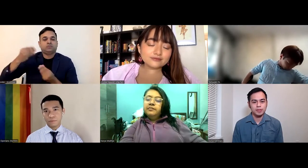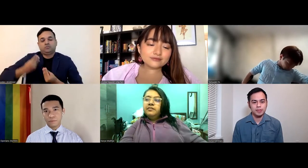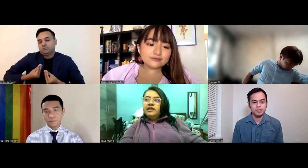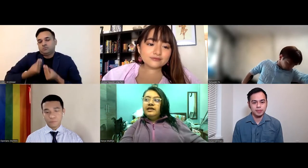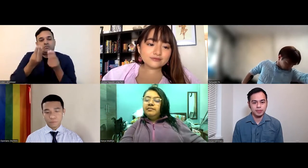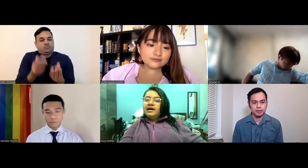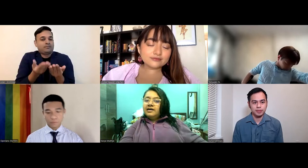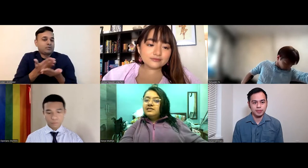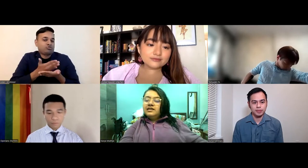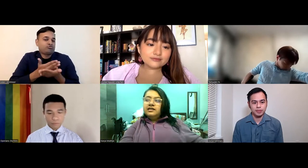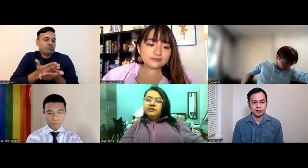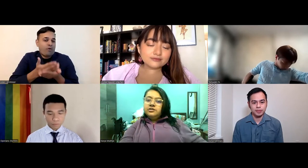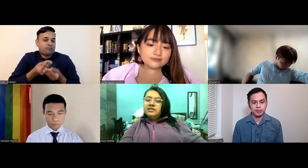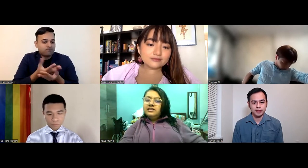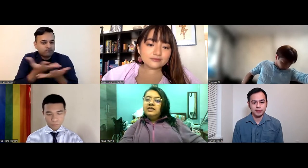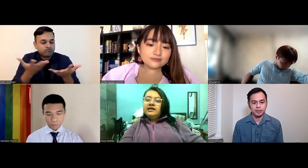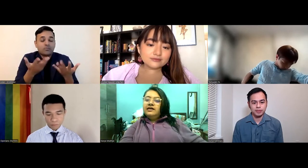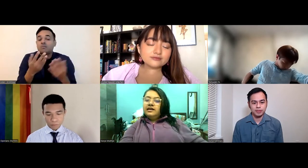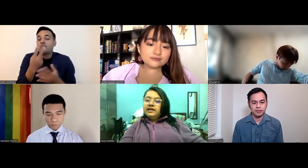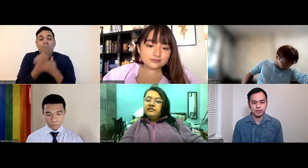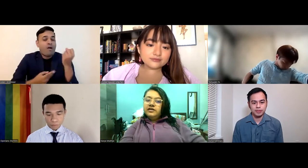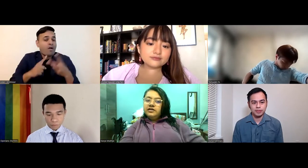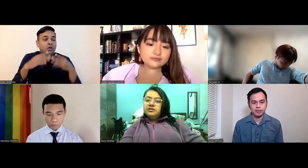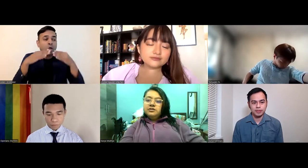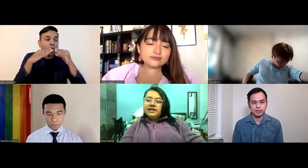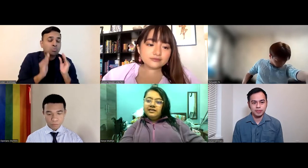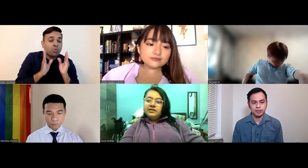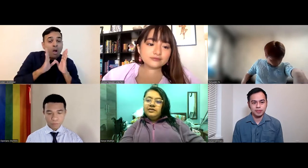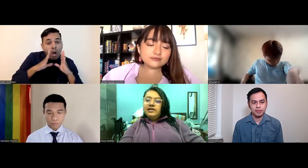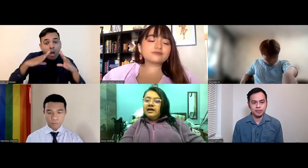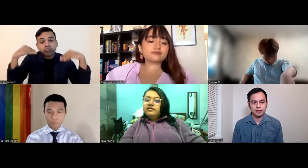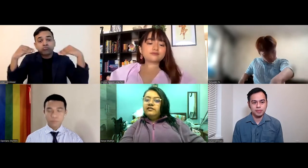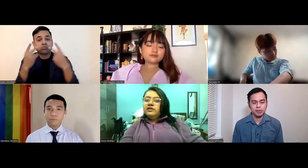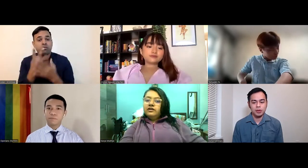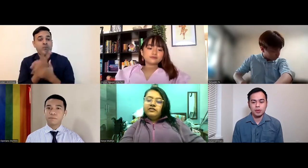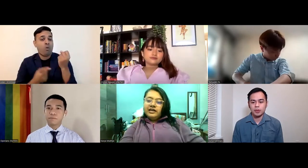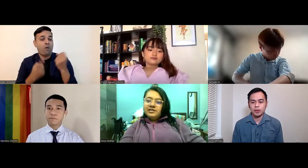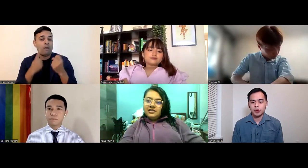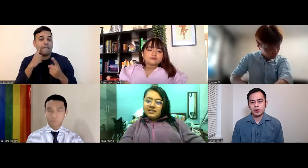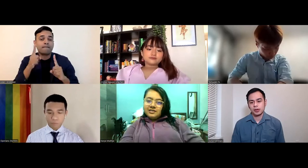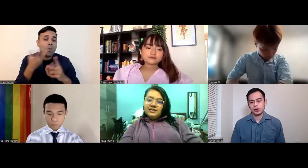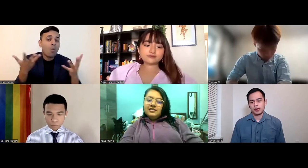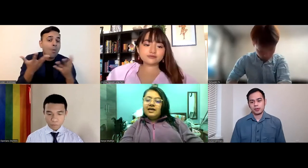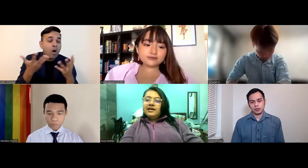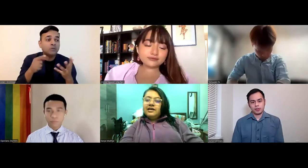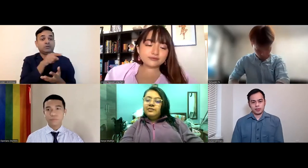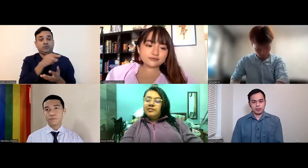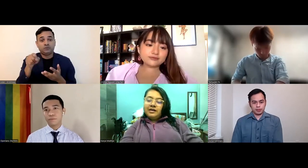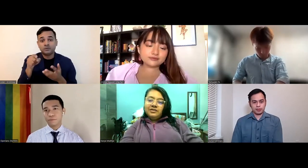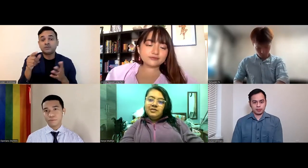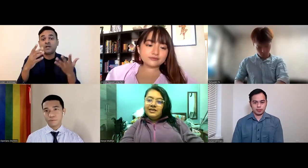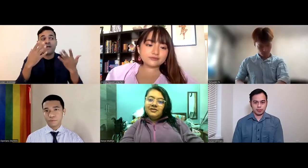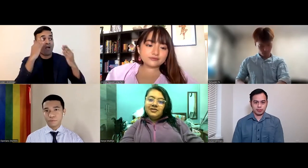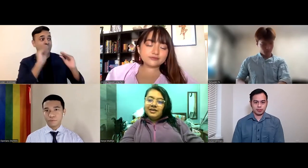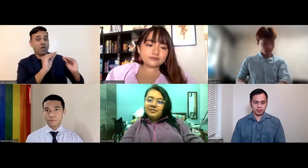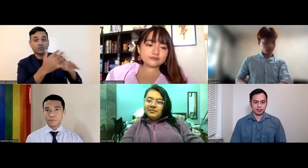beginning, it impacts an individual's entire life. So I think we will have a lot of engaging discussions, and I'm happy